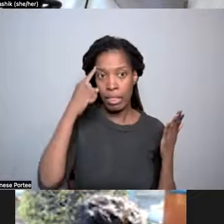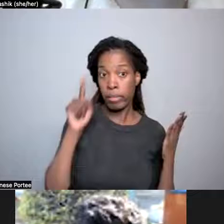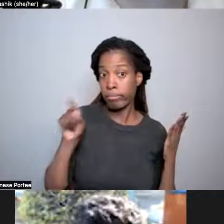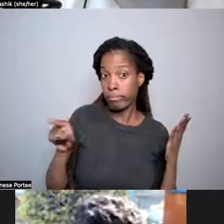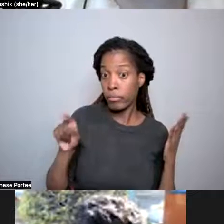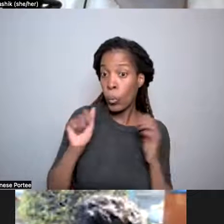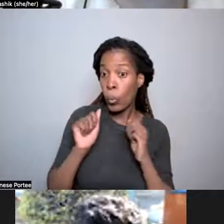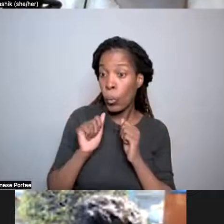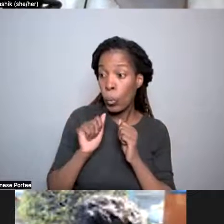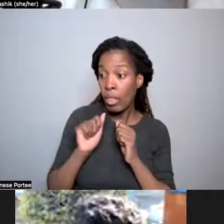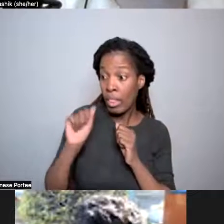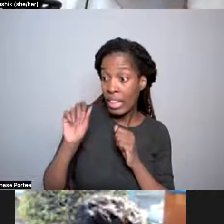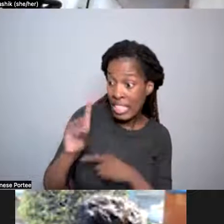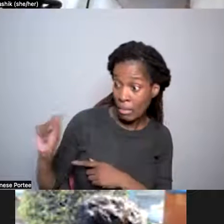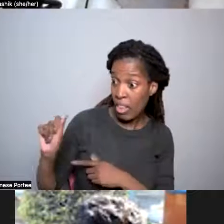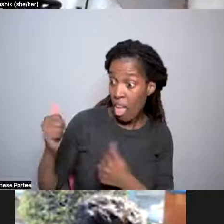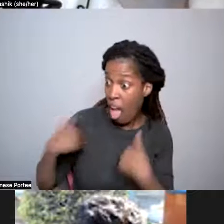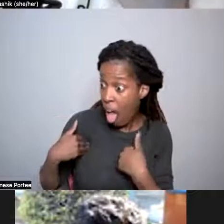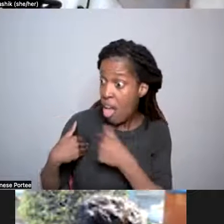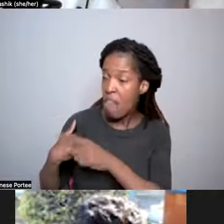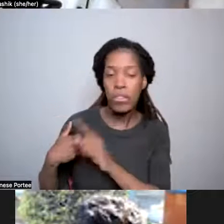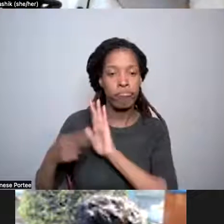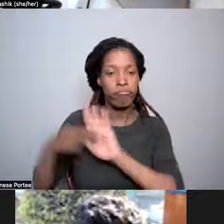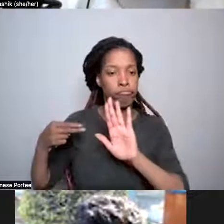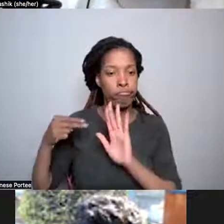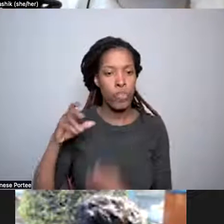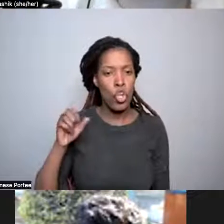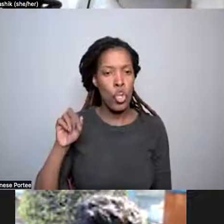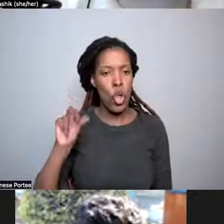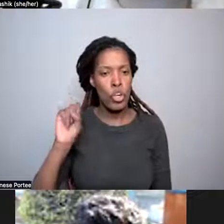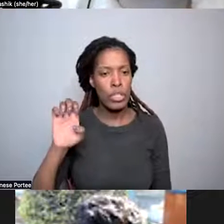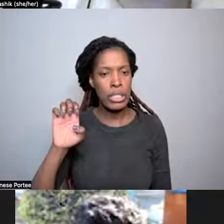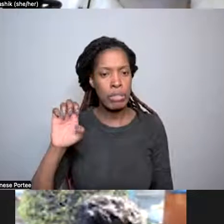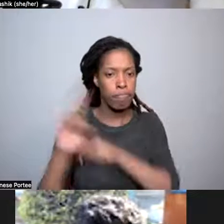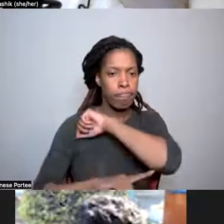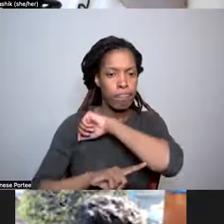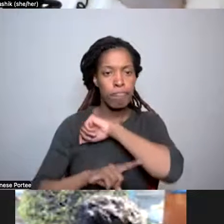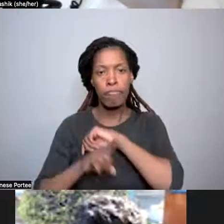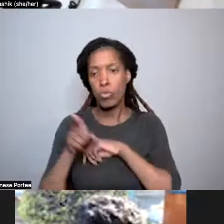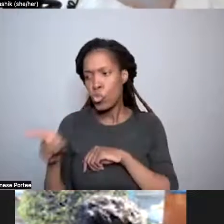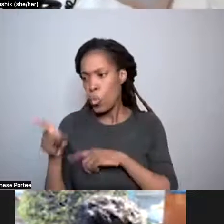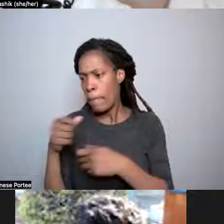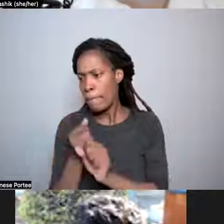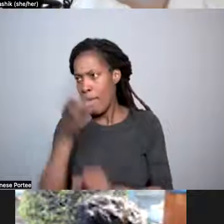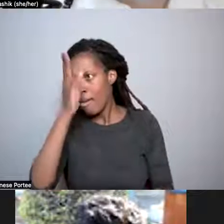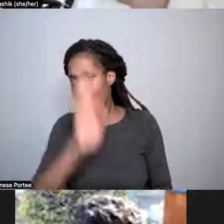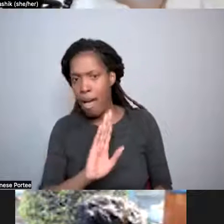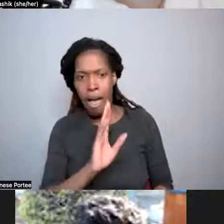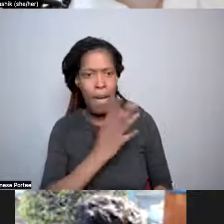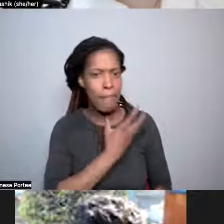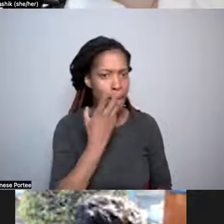disability is a curse. It is something, it is an anger of God, the anger of